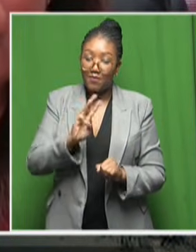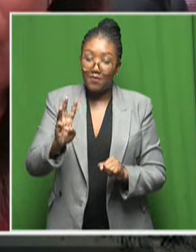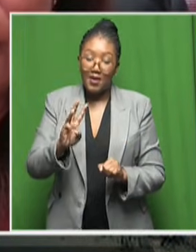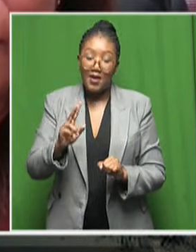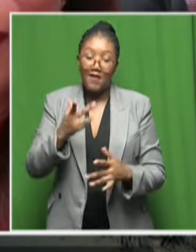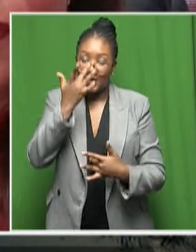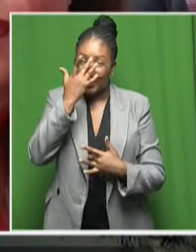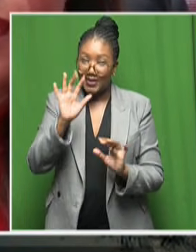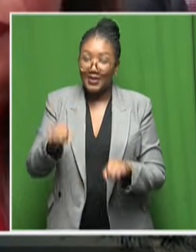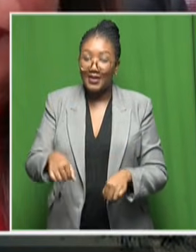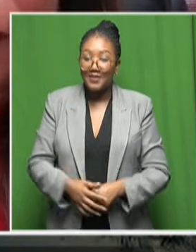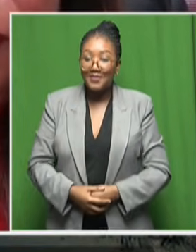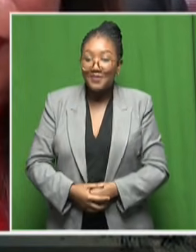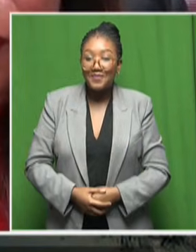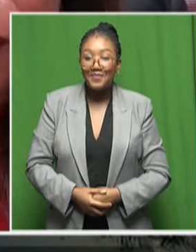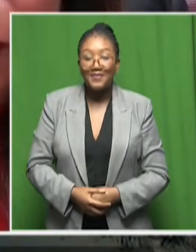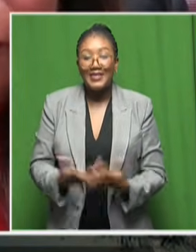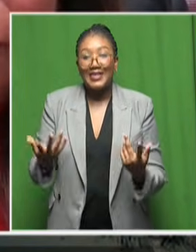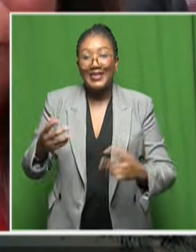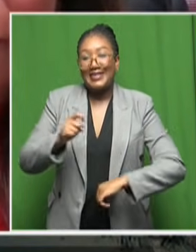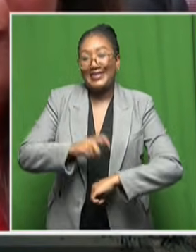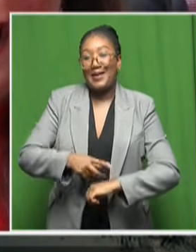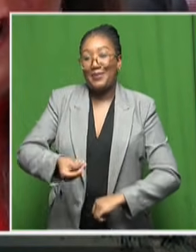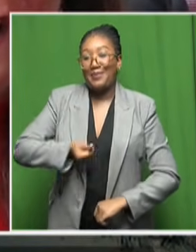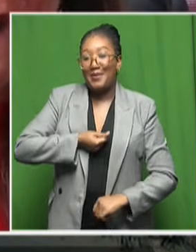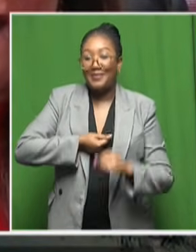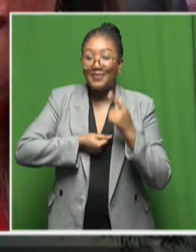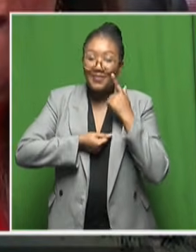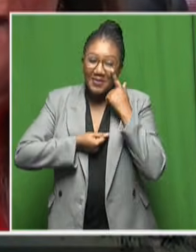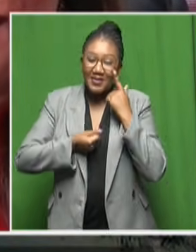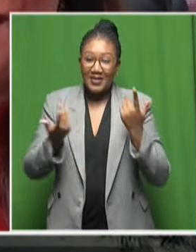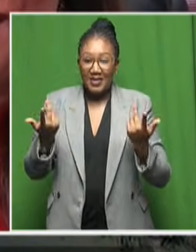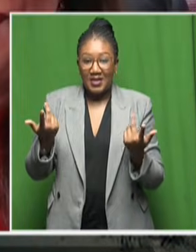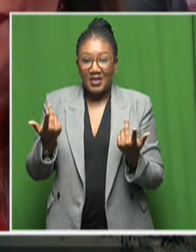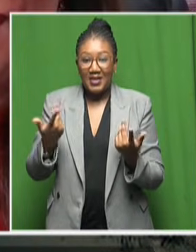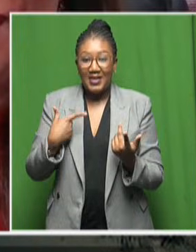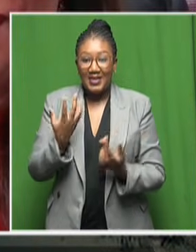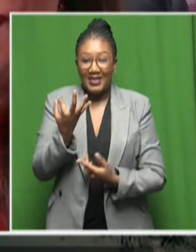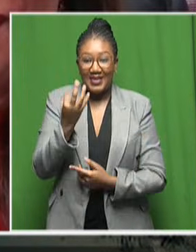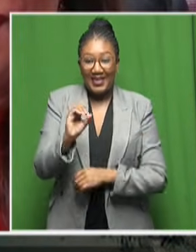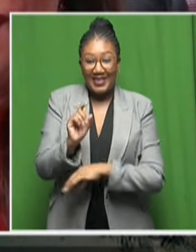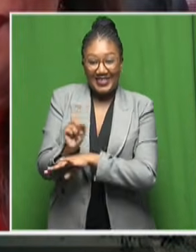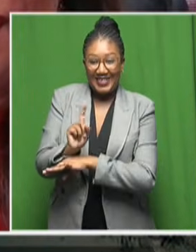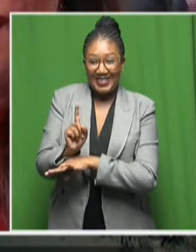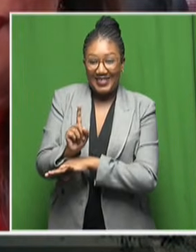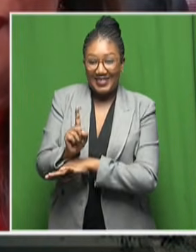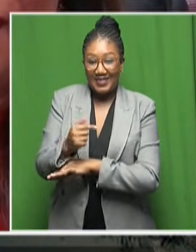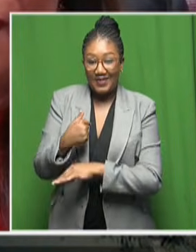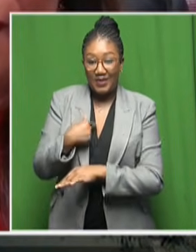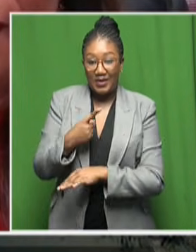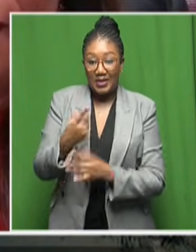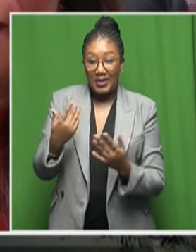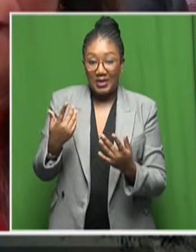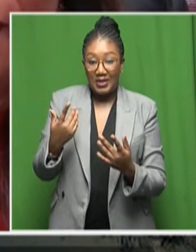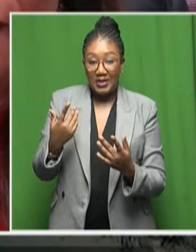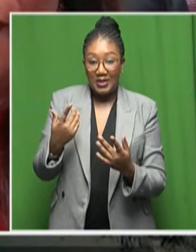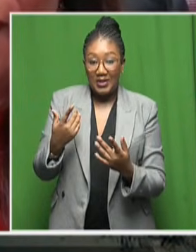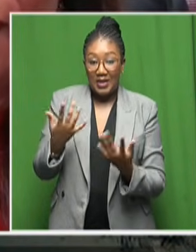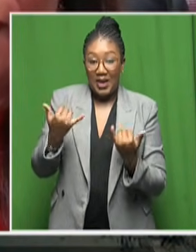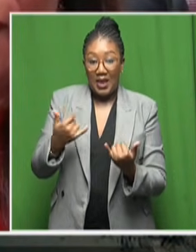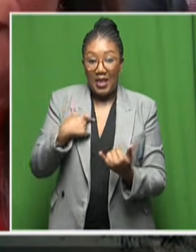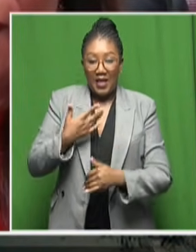minds. I've run out of time, but can I get you in 30 seconds to tell me, when must I start worrying? If I